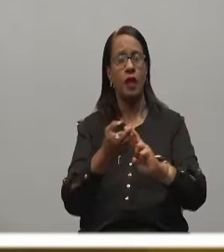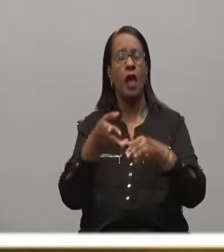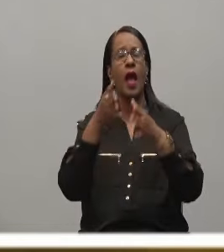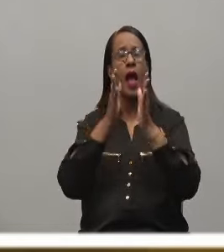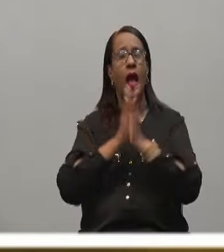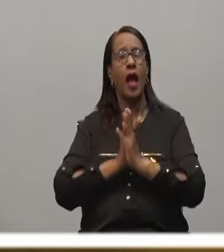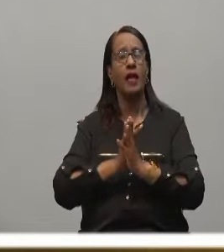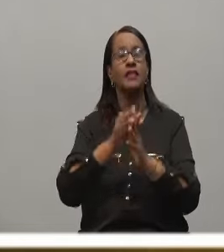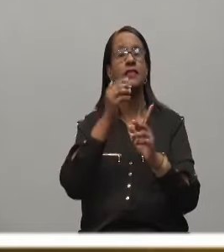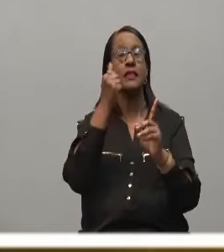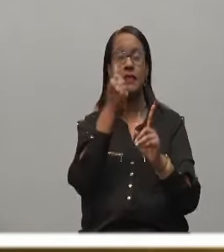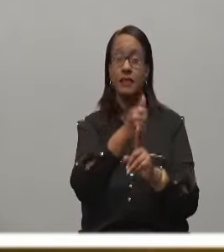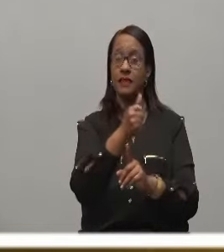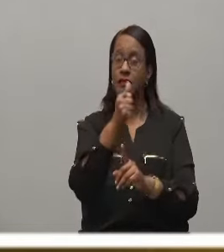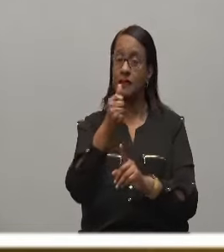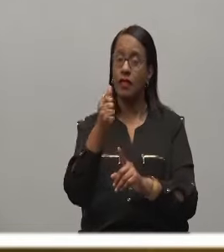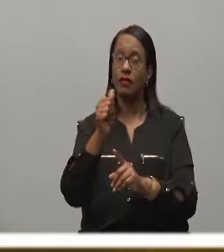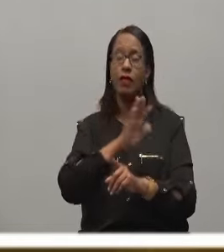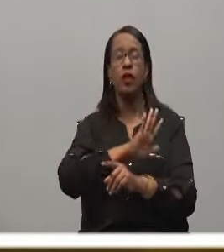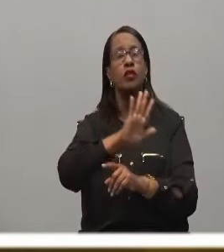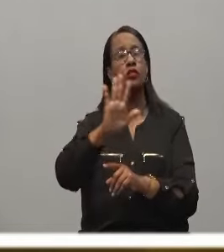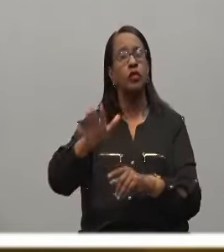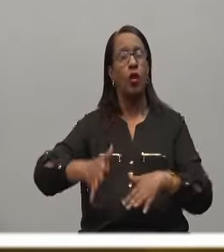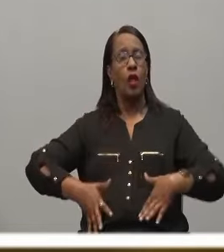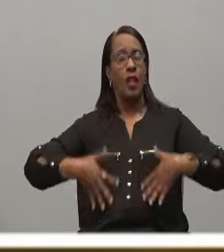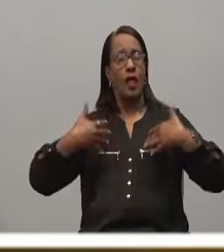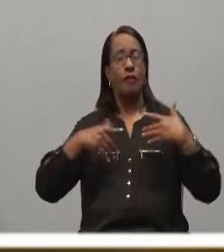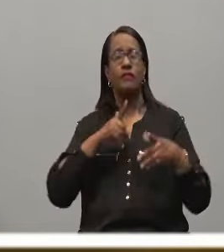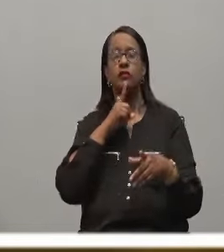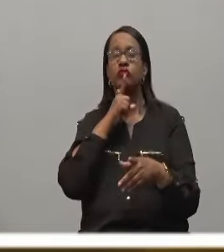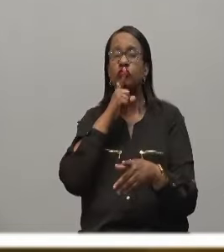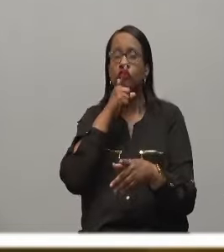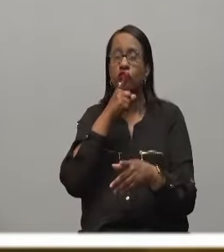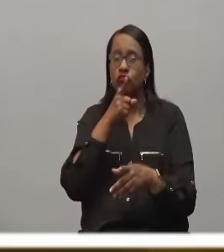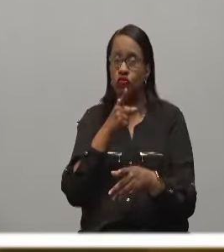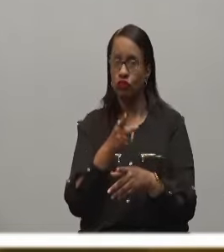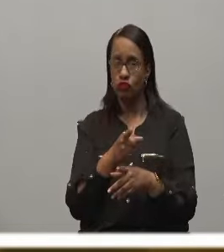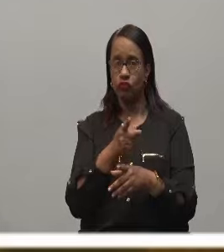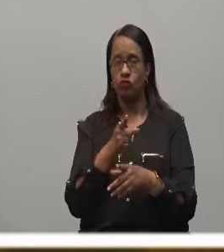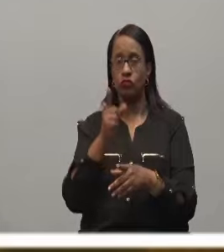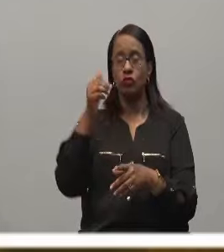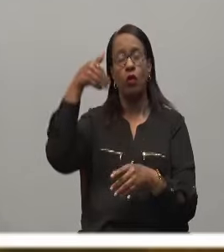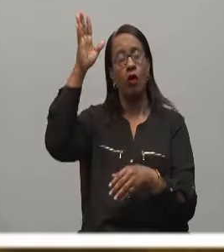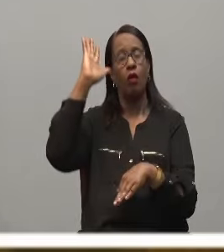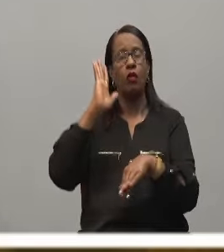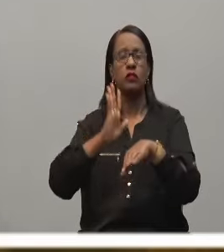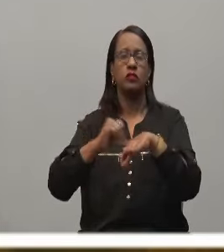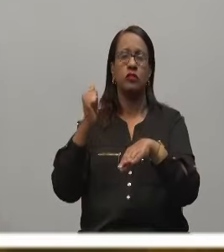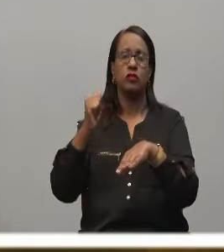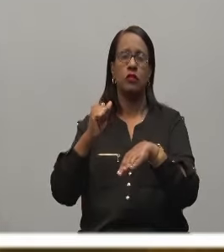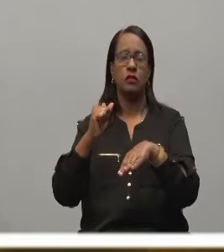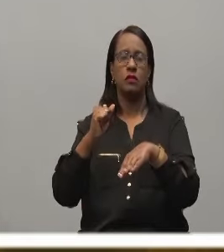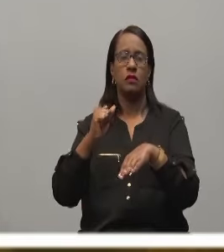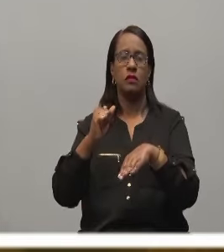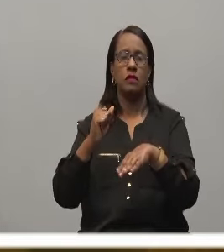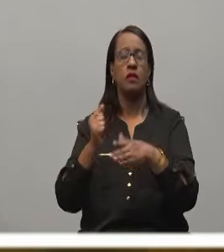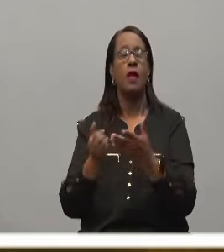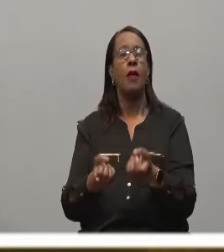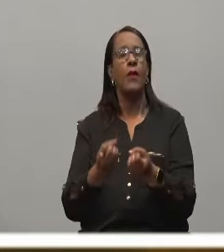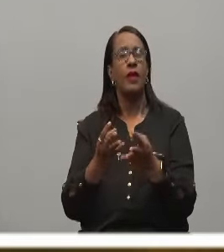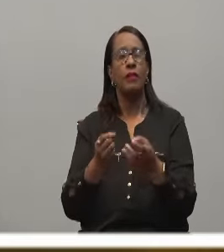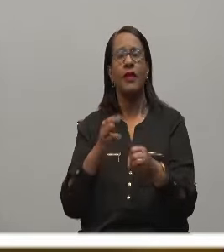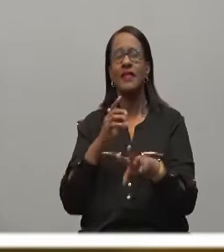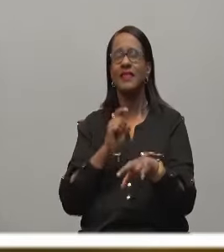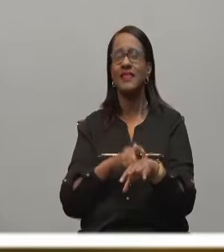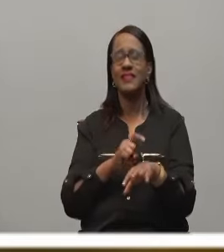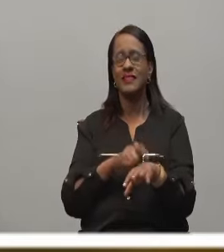asking yourself, is my life true to my vocation? So many times our life is true to our vocation,